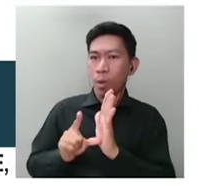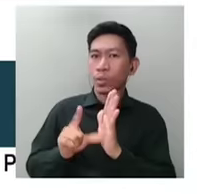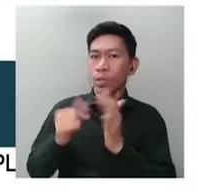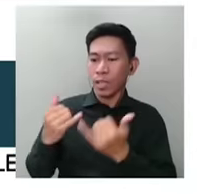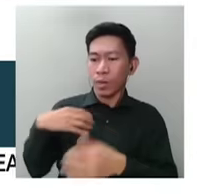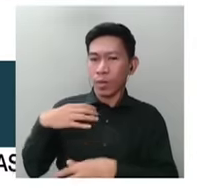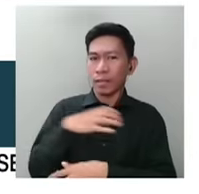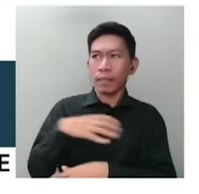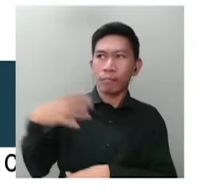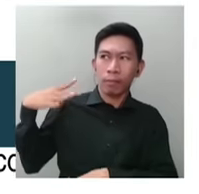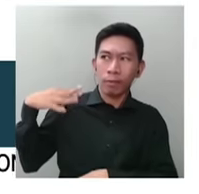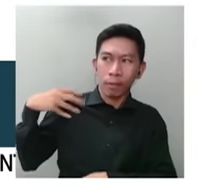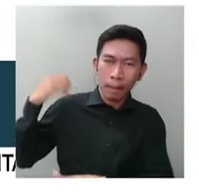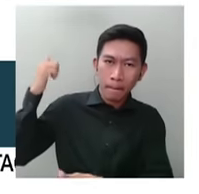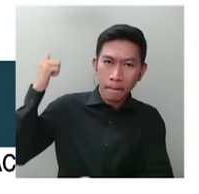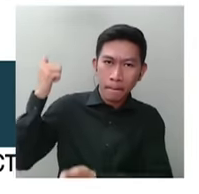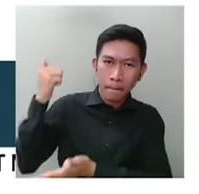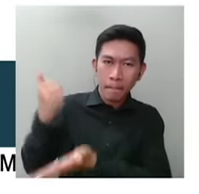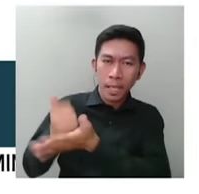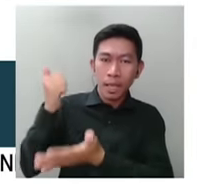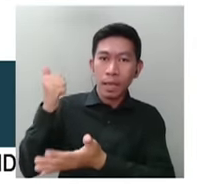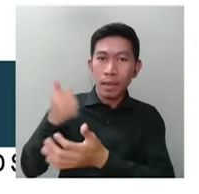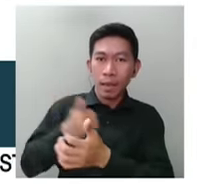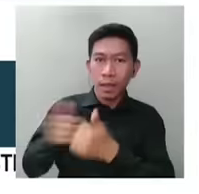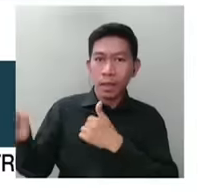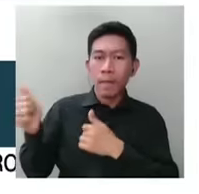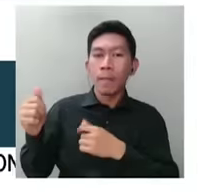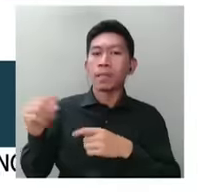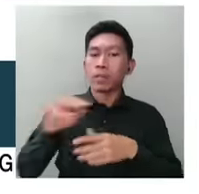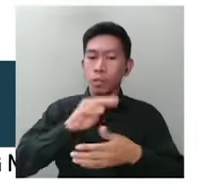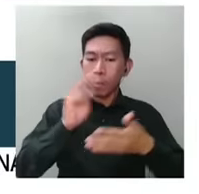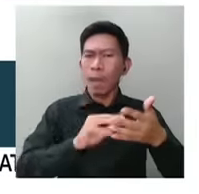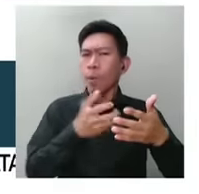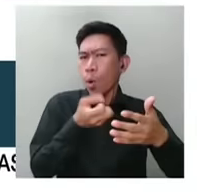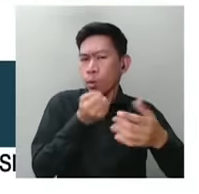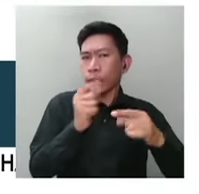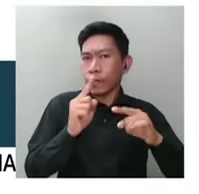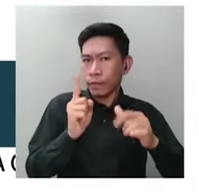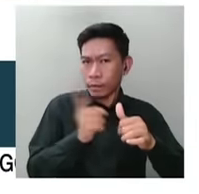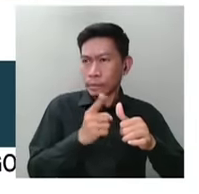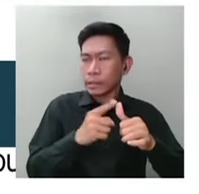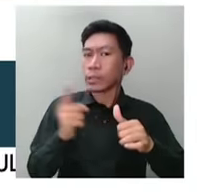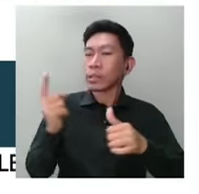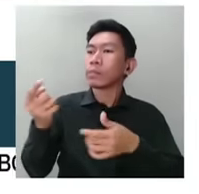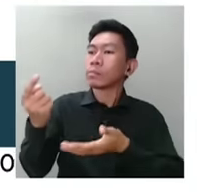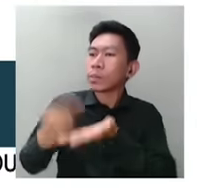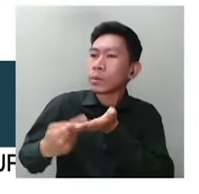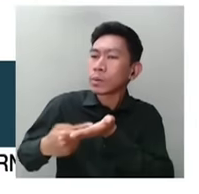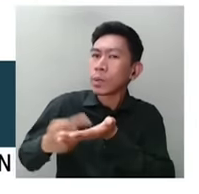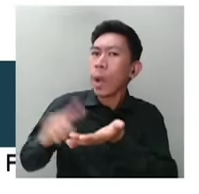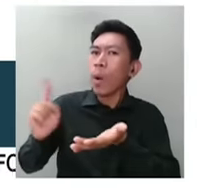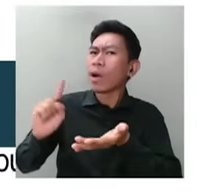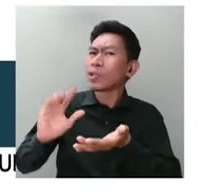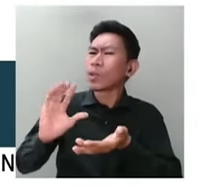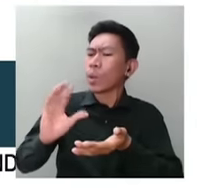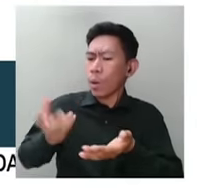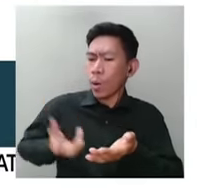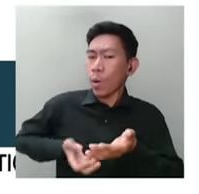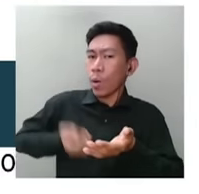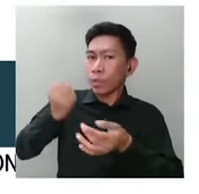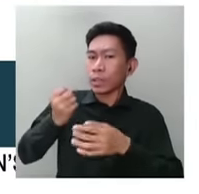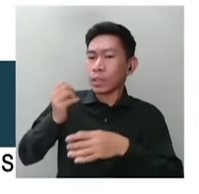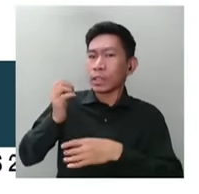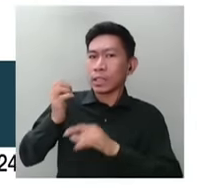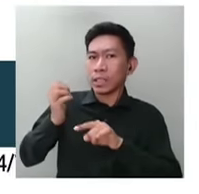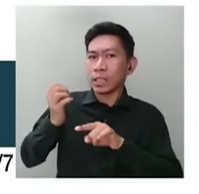So before we could come out with map, we have to delineate what our baseline, what is basically our exclusive economic zone.